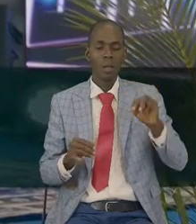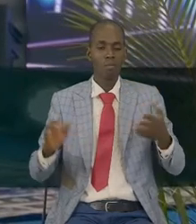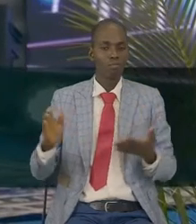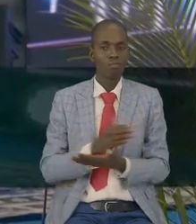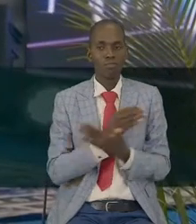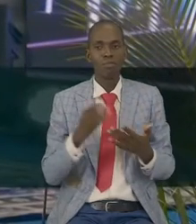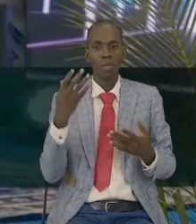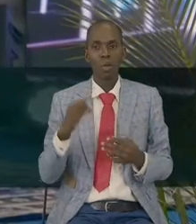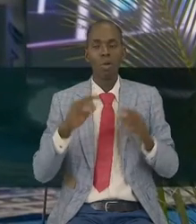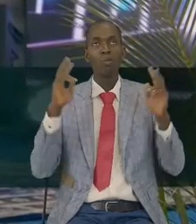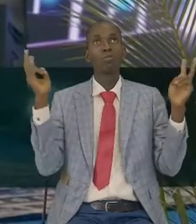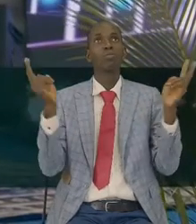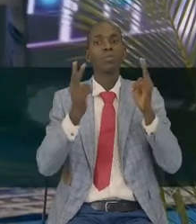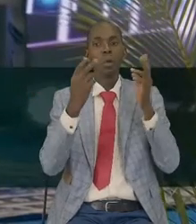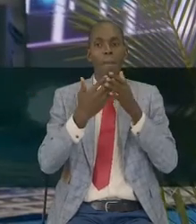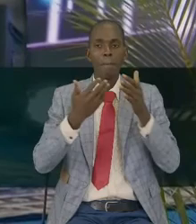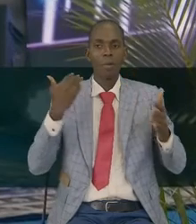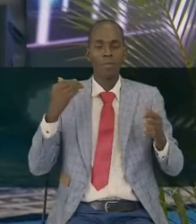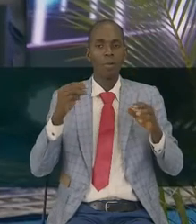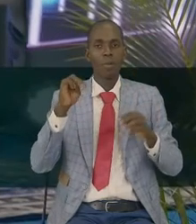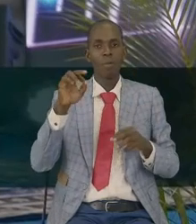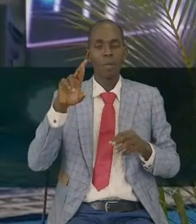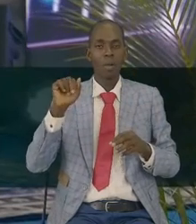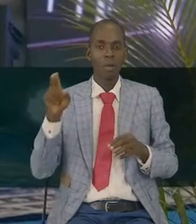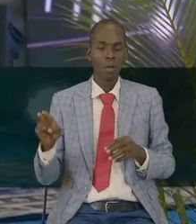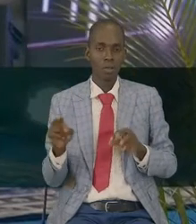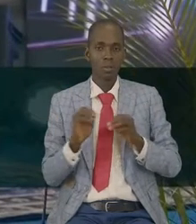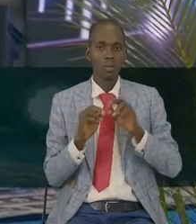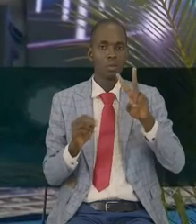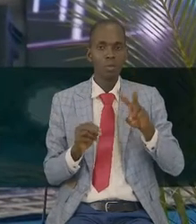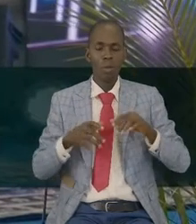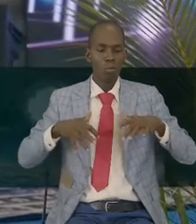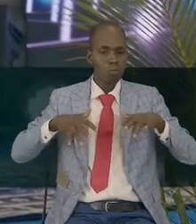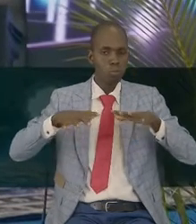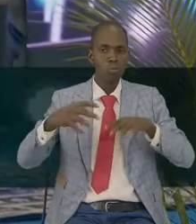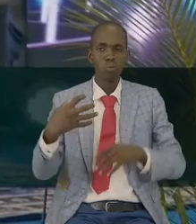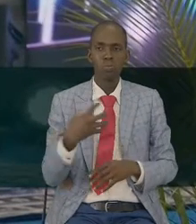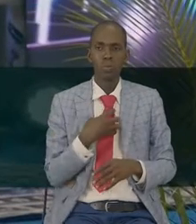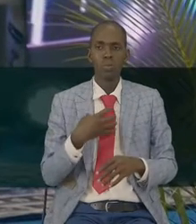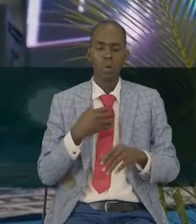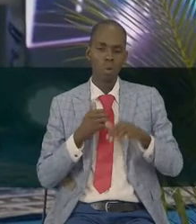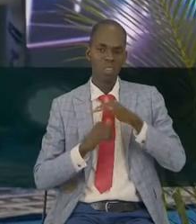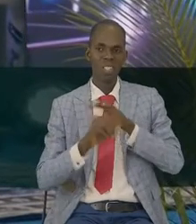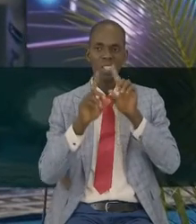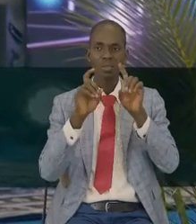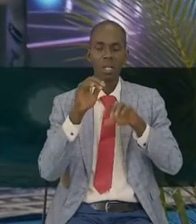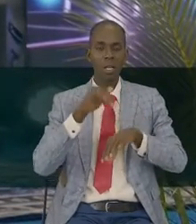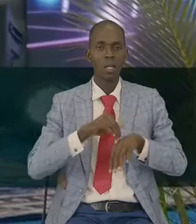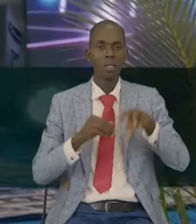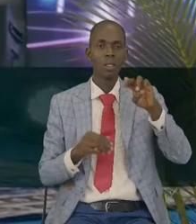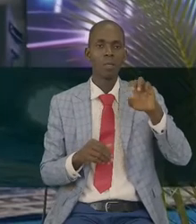two, multitudes murmuring under trial at Mara. Number